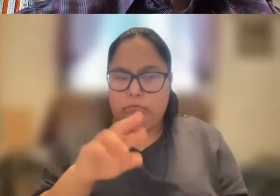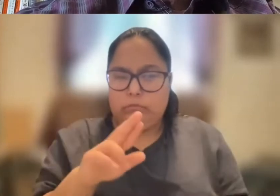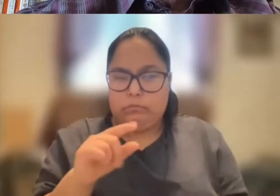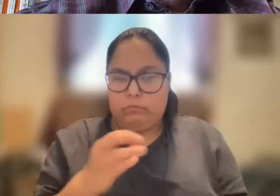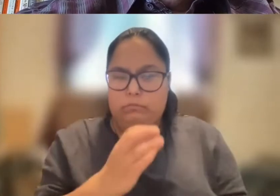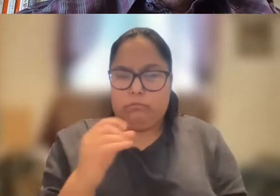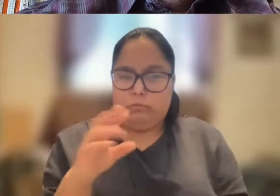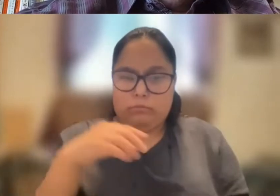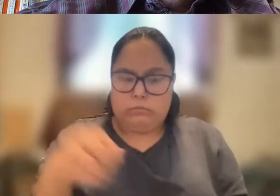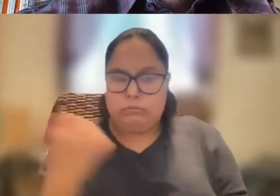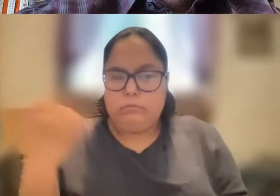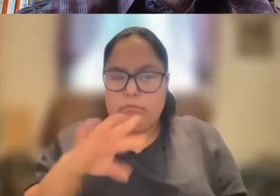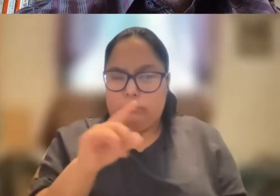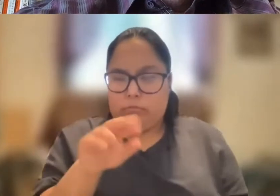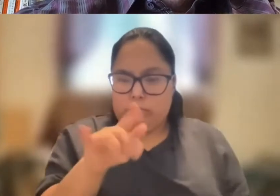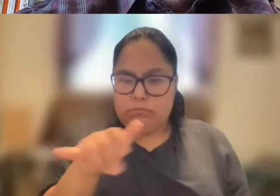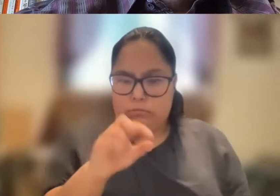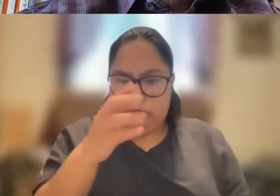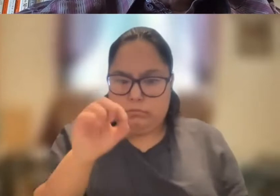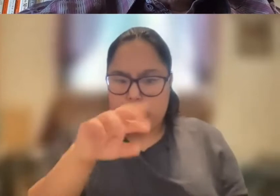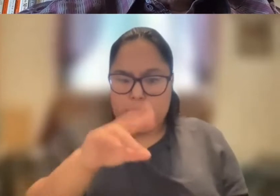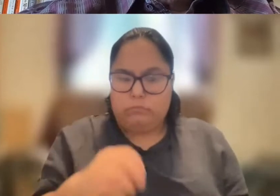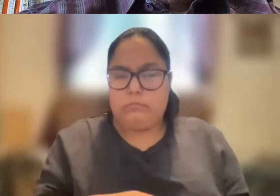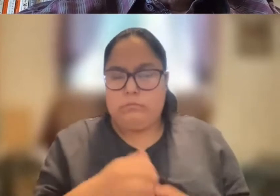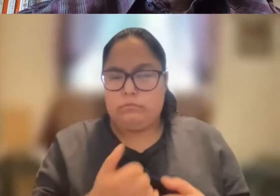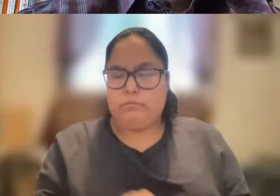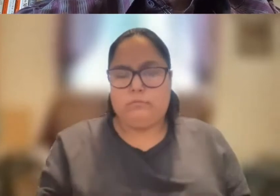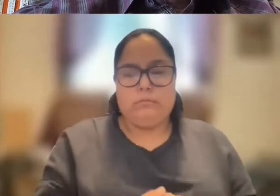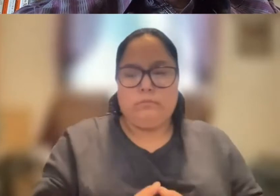courts. So that takes any potential for